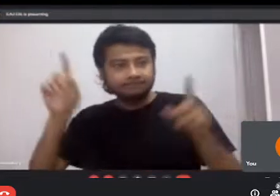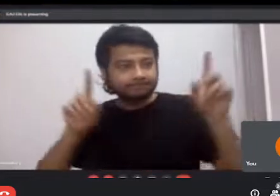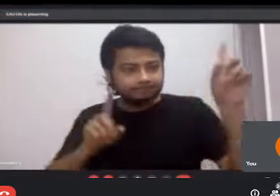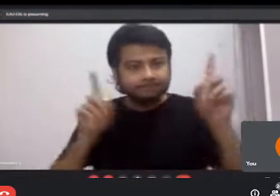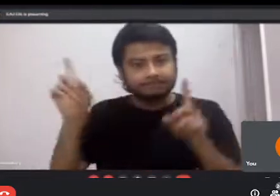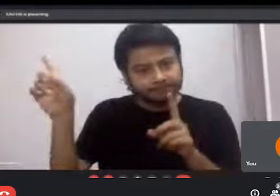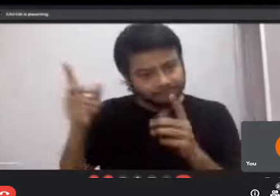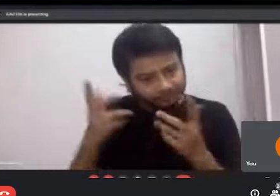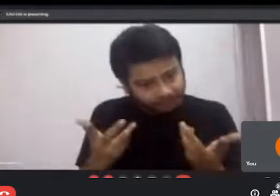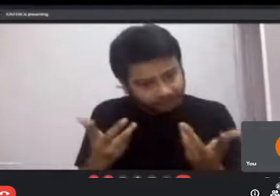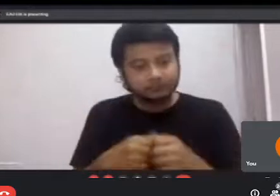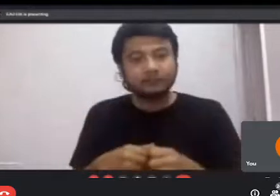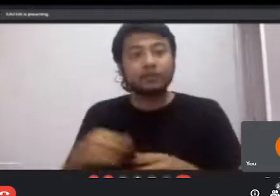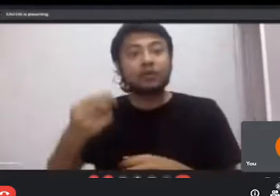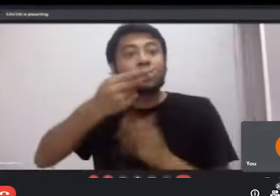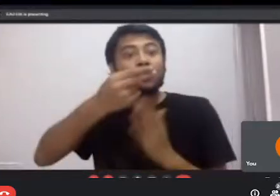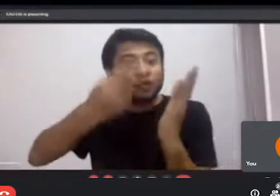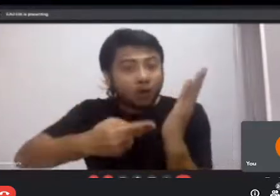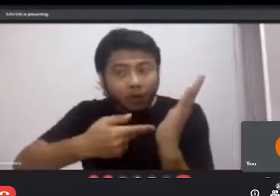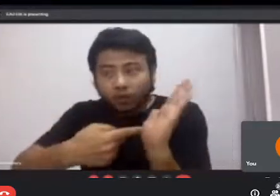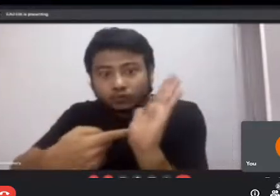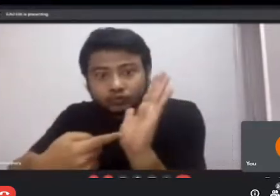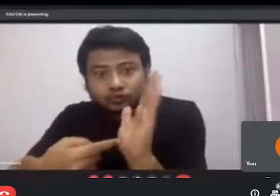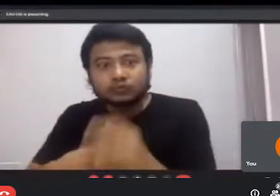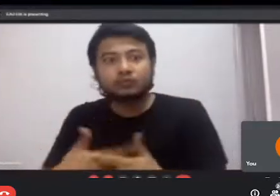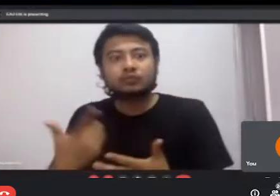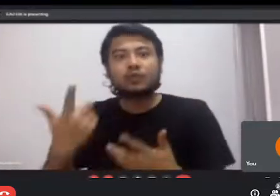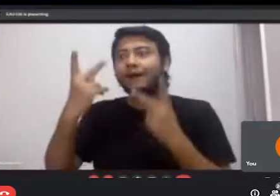visual art, even acting,